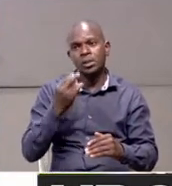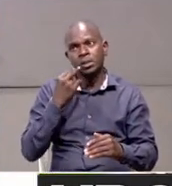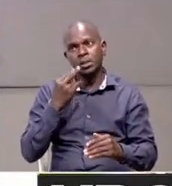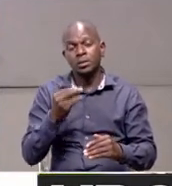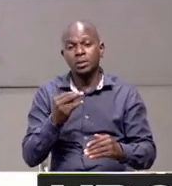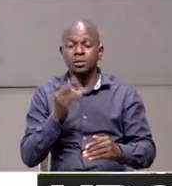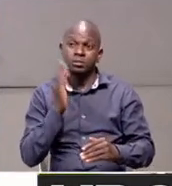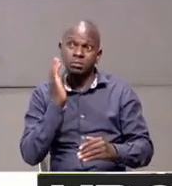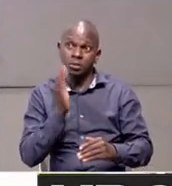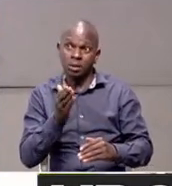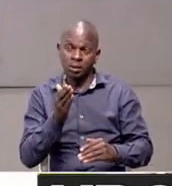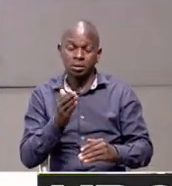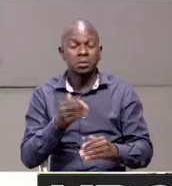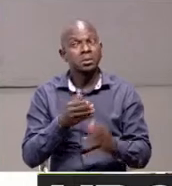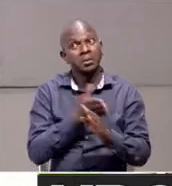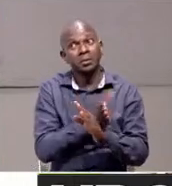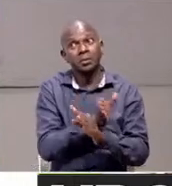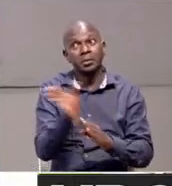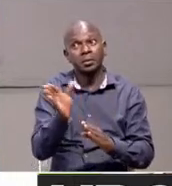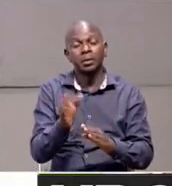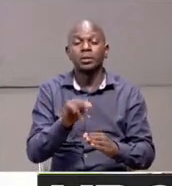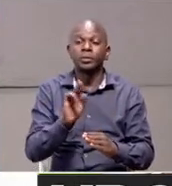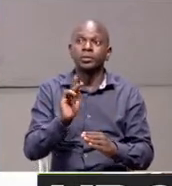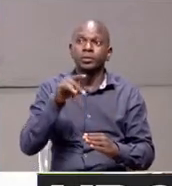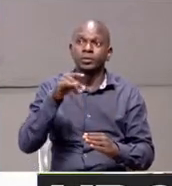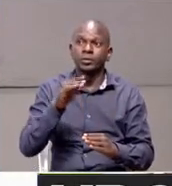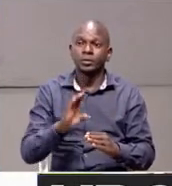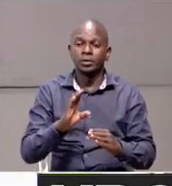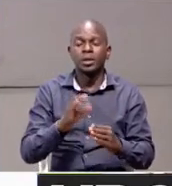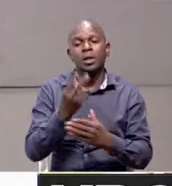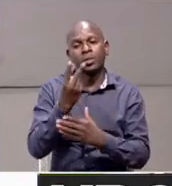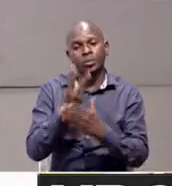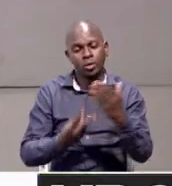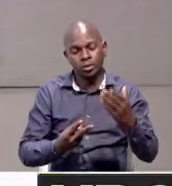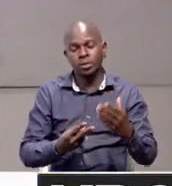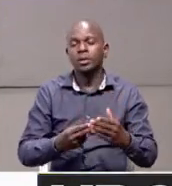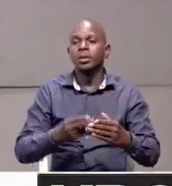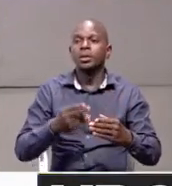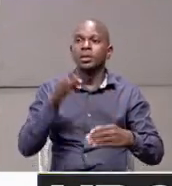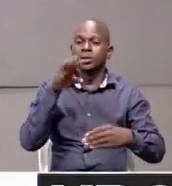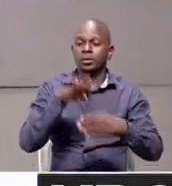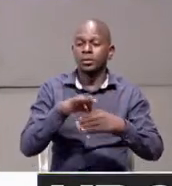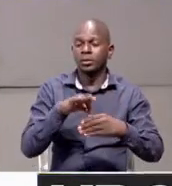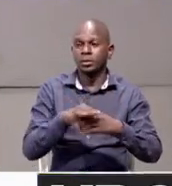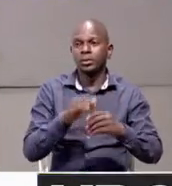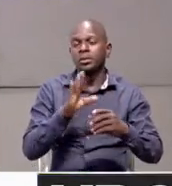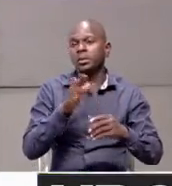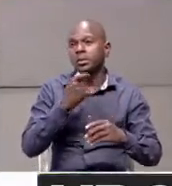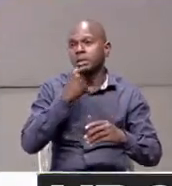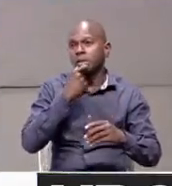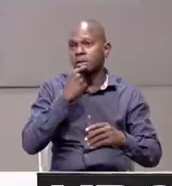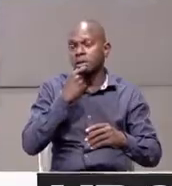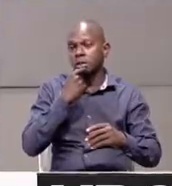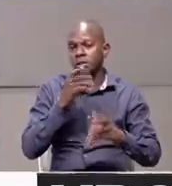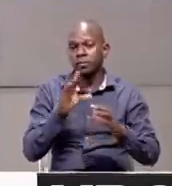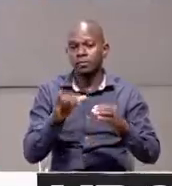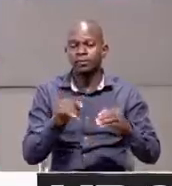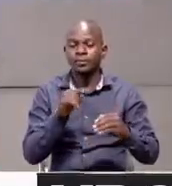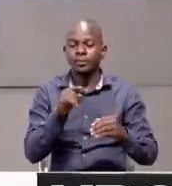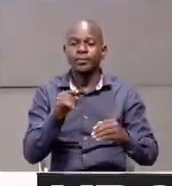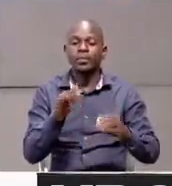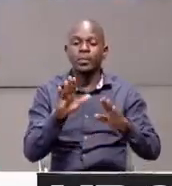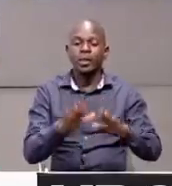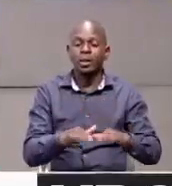they're taking, they're going to get lost. UPC has won in both by-elections held in Lango and threatened to sweep all